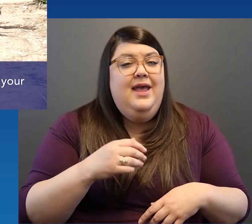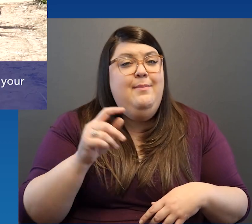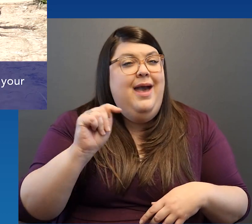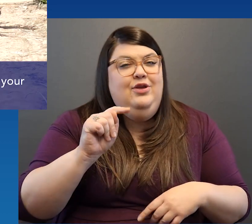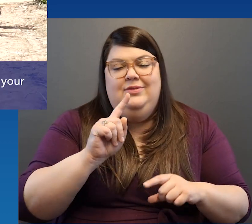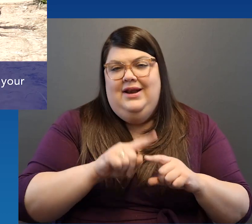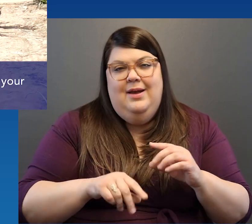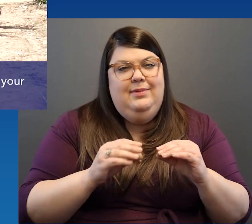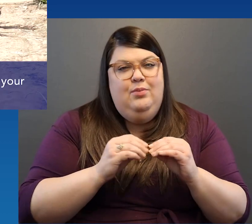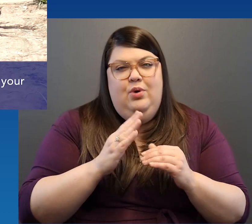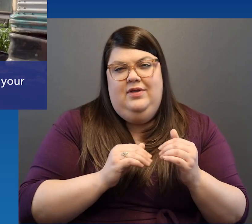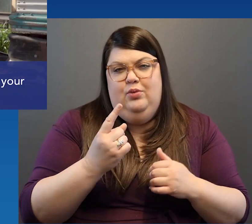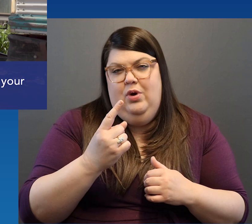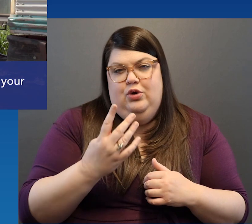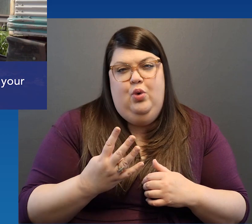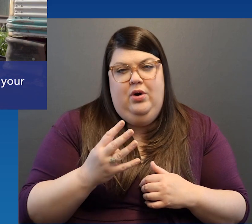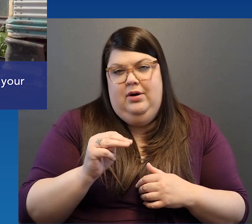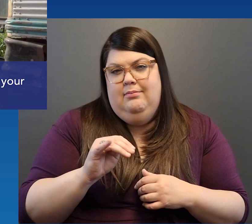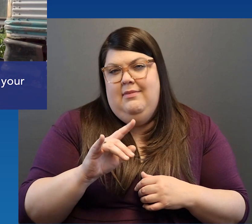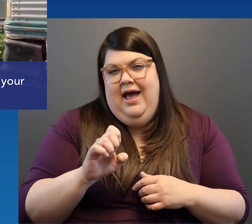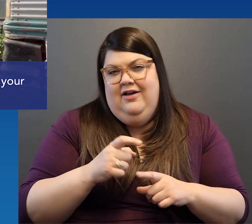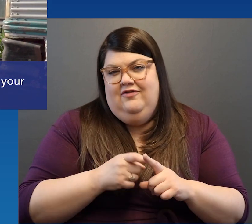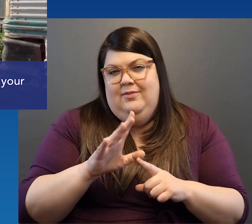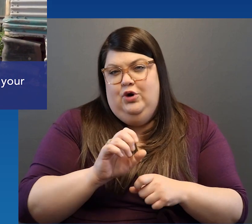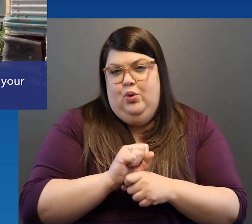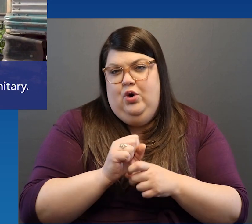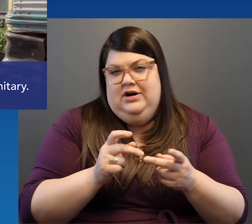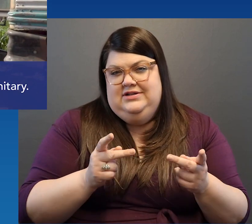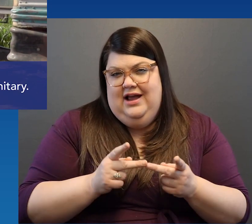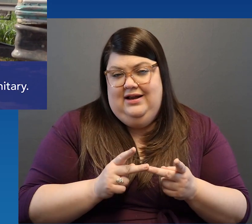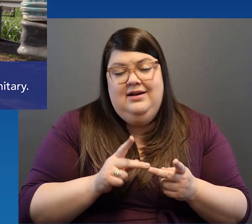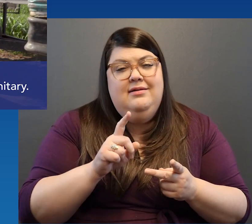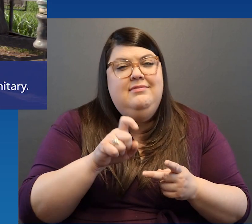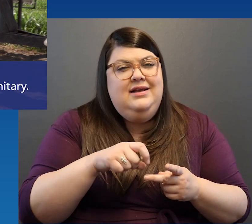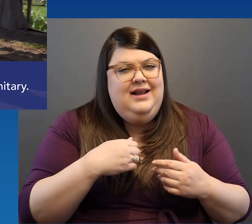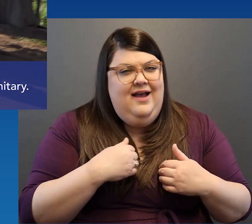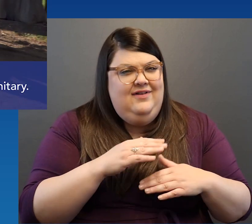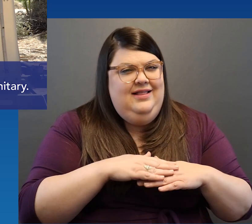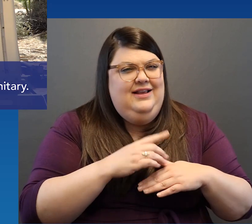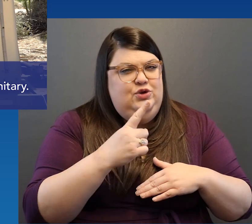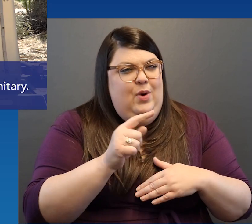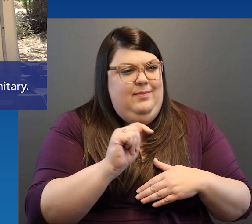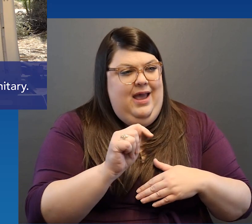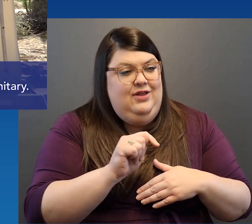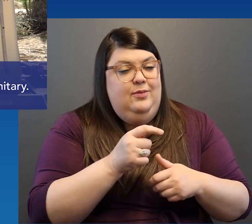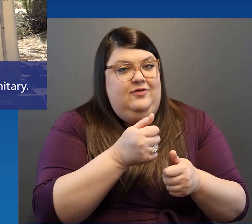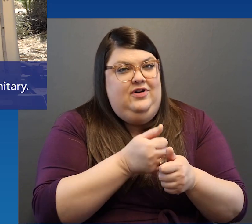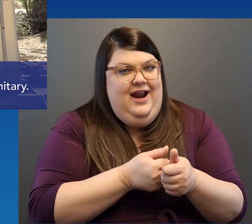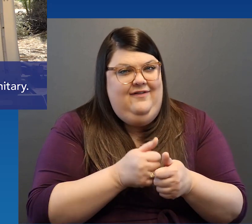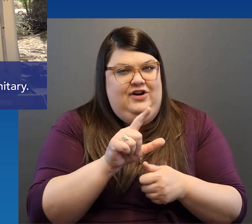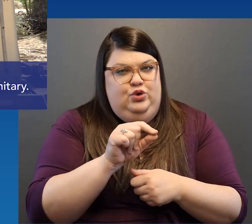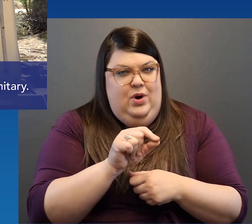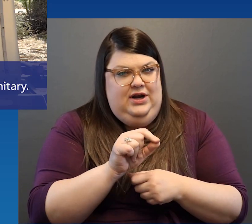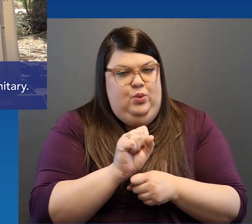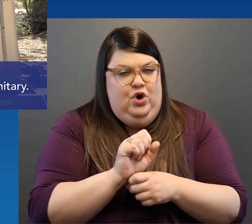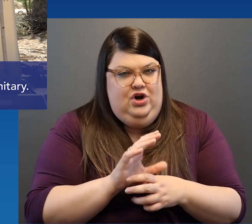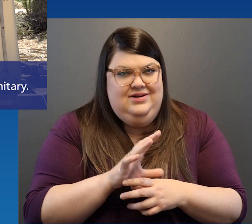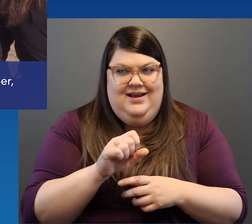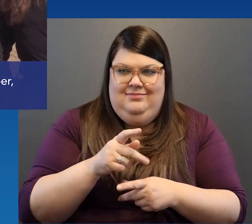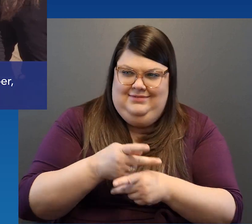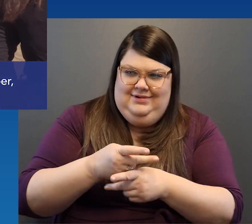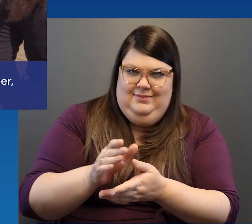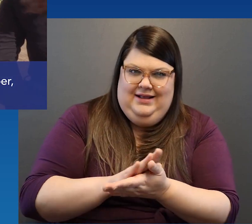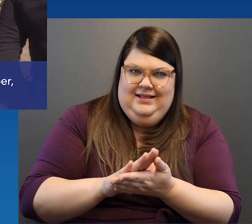more than a quarter mile from your worksite, and there must be at least 1 bathroom for every 20 workers, and they must be kept clean and